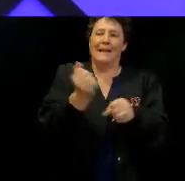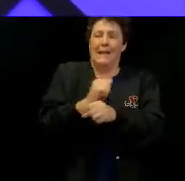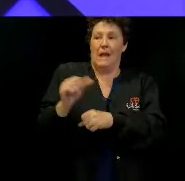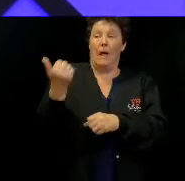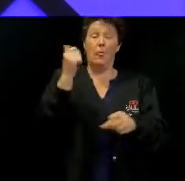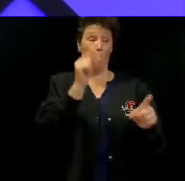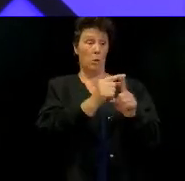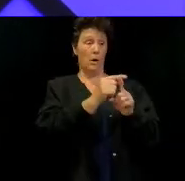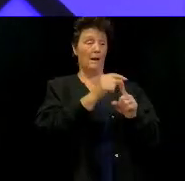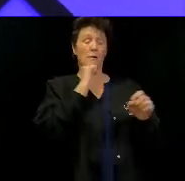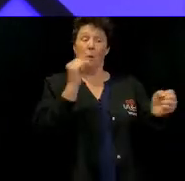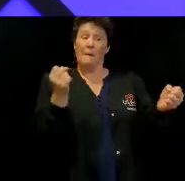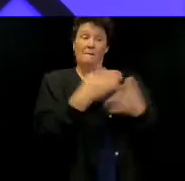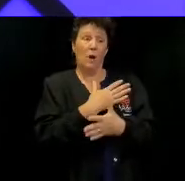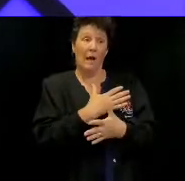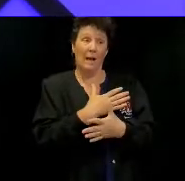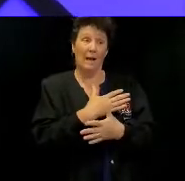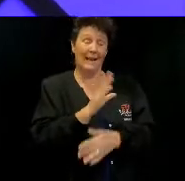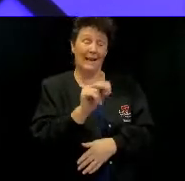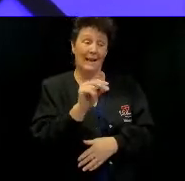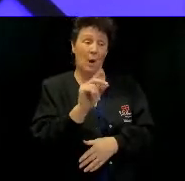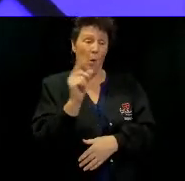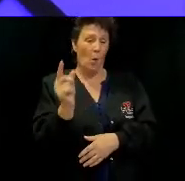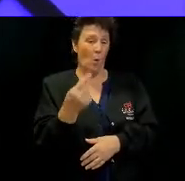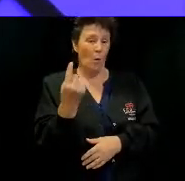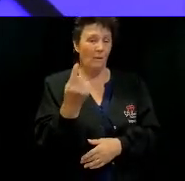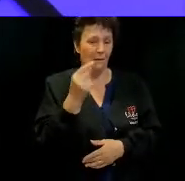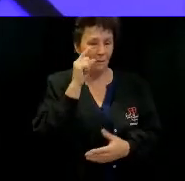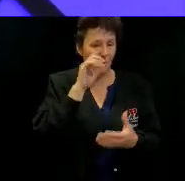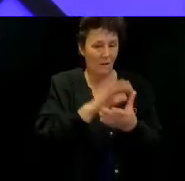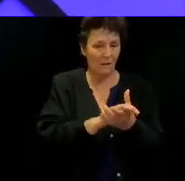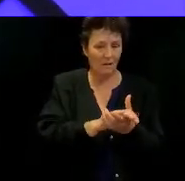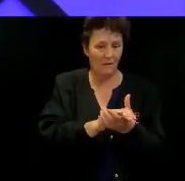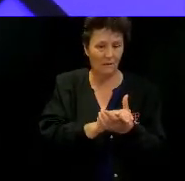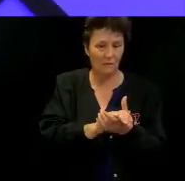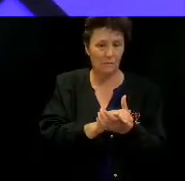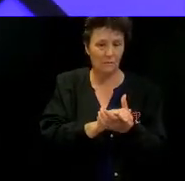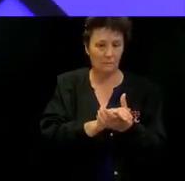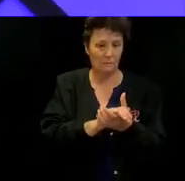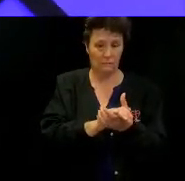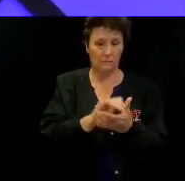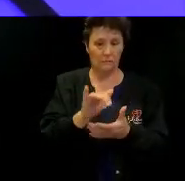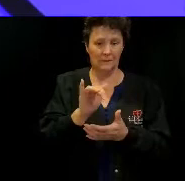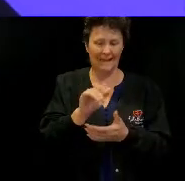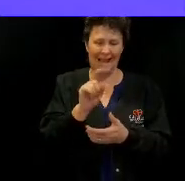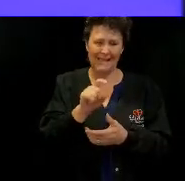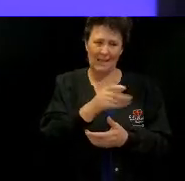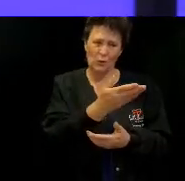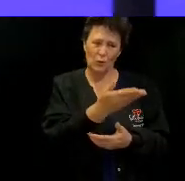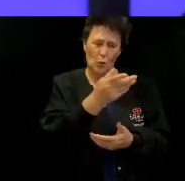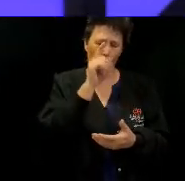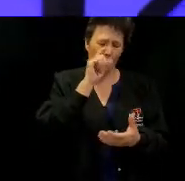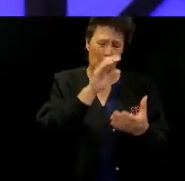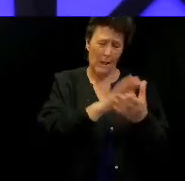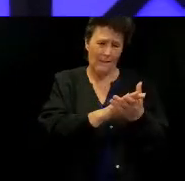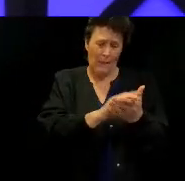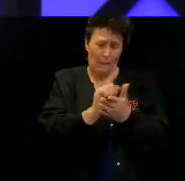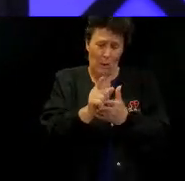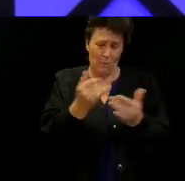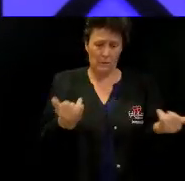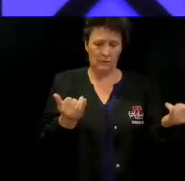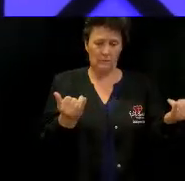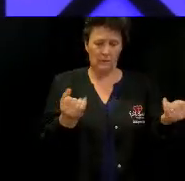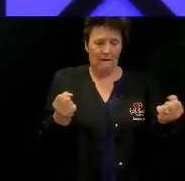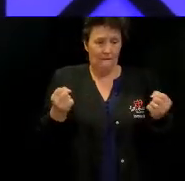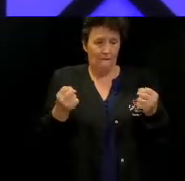said, no, don't be afraid. Only what? Believe. Amen. Only believe. I need you to believe in this moment. So fear